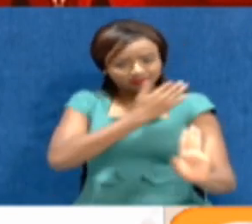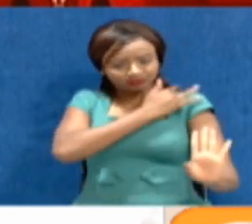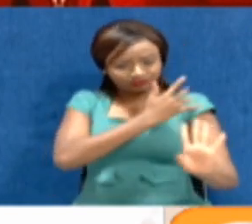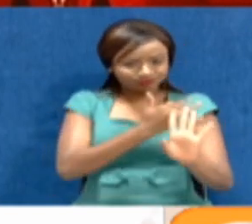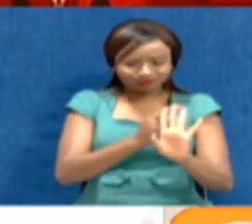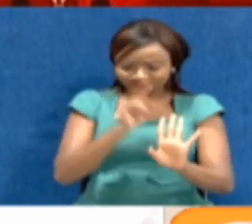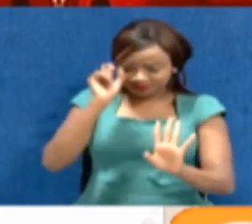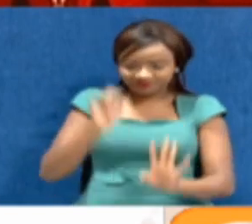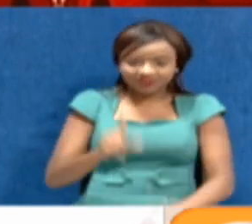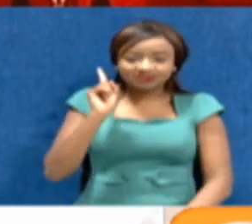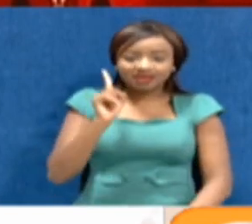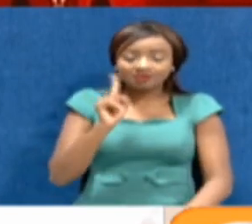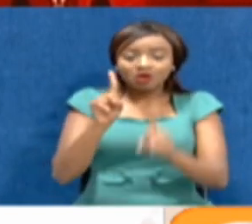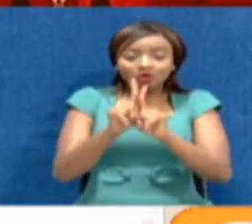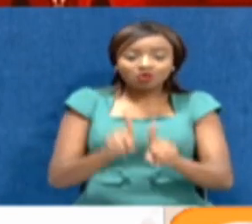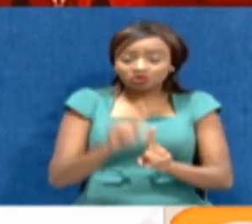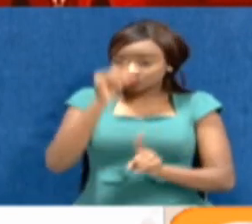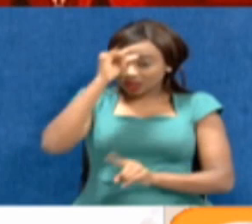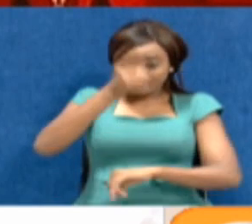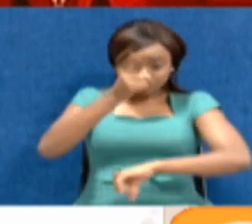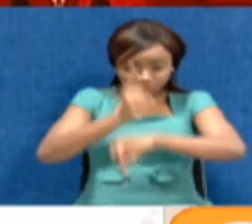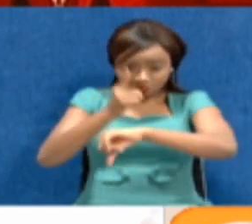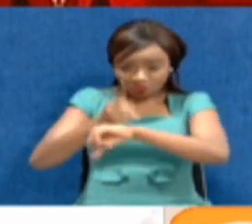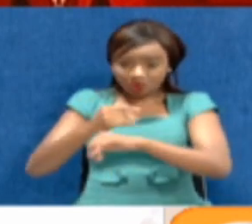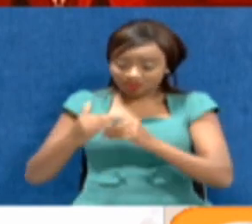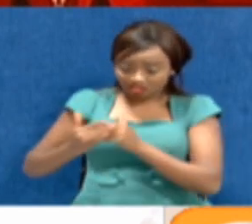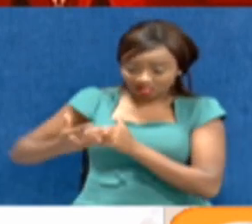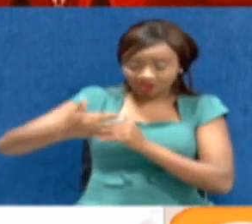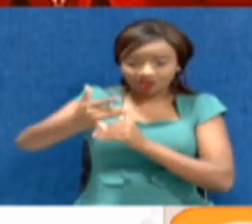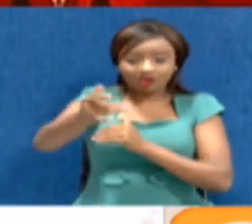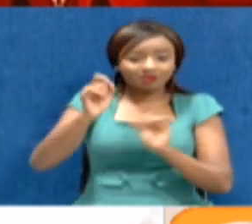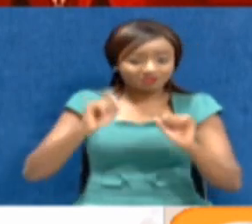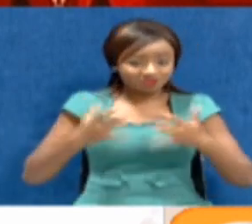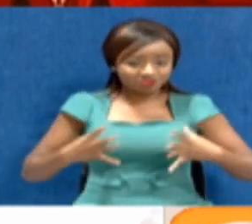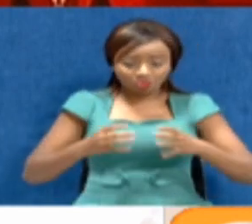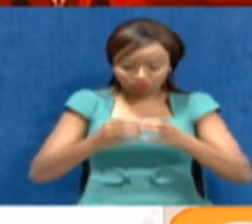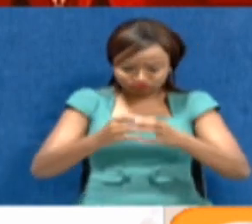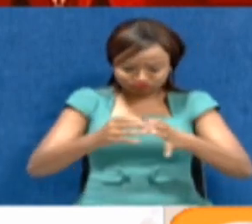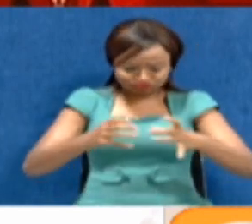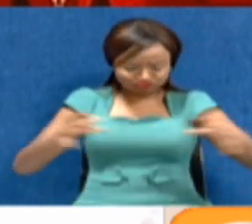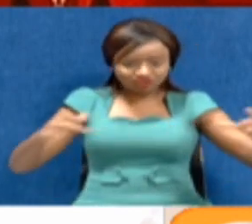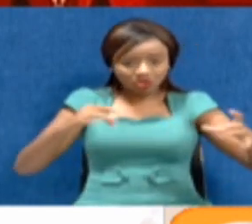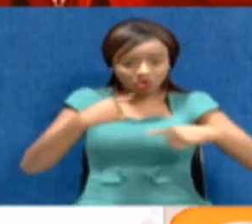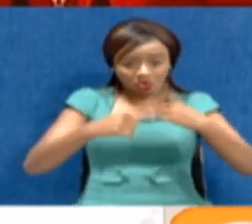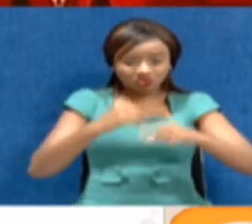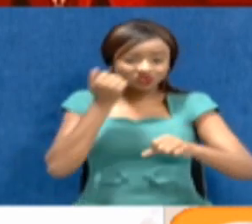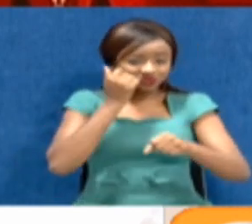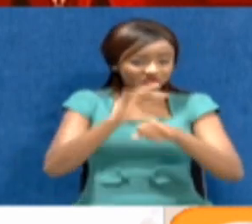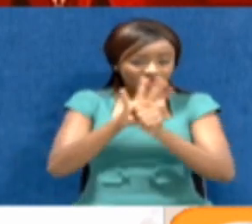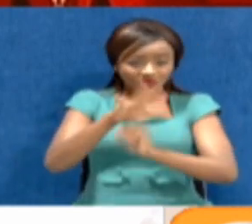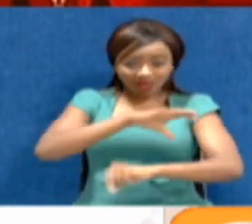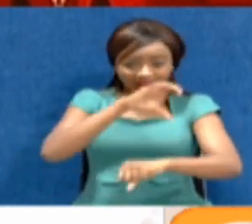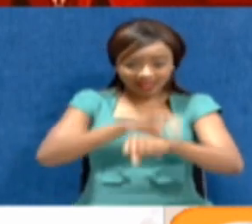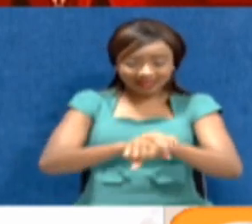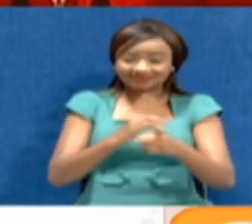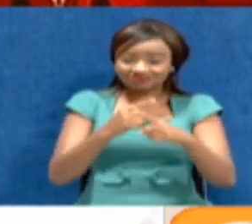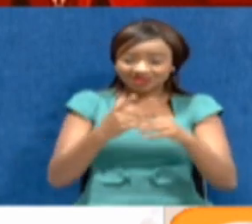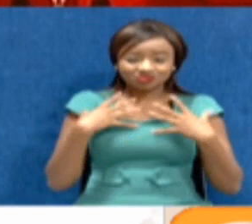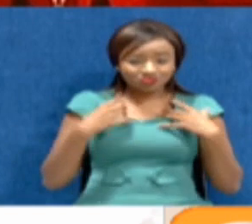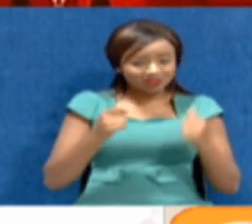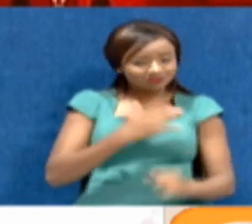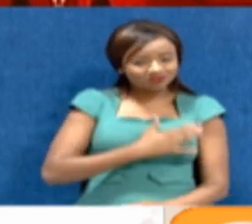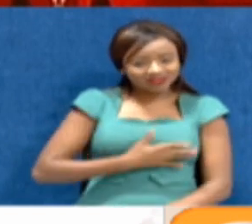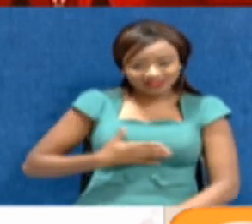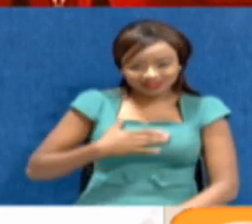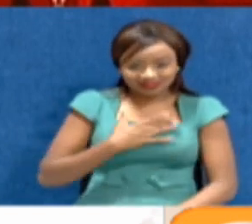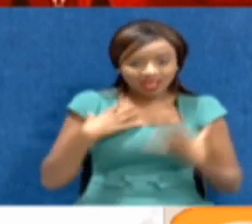in March. But even as the government warns that these numbers will continue to rise, health officials want Kenyans to be responsible